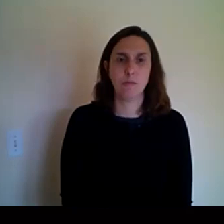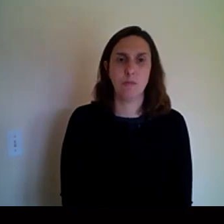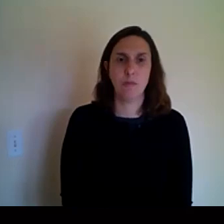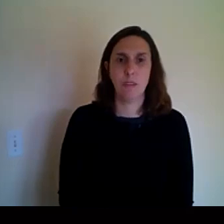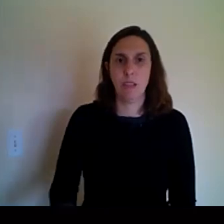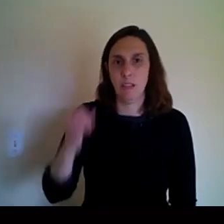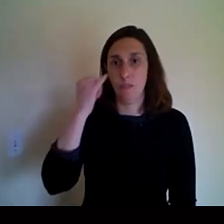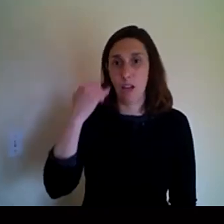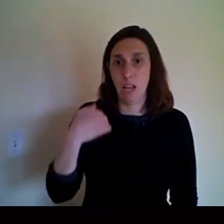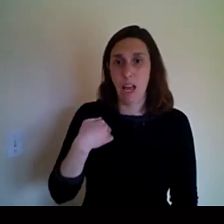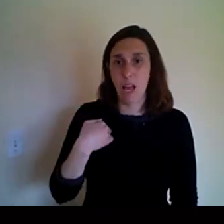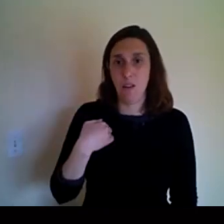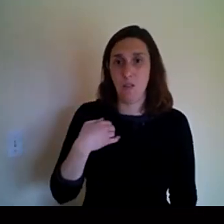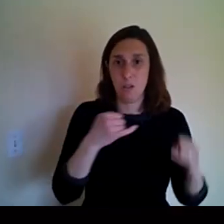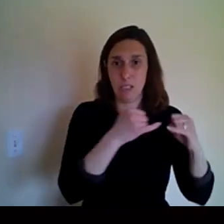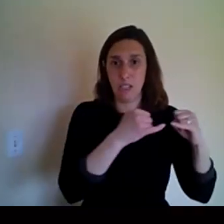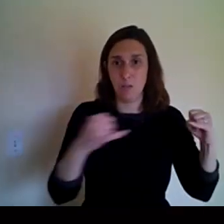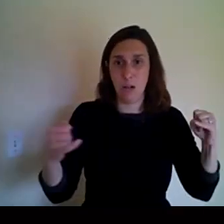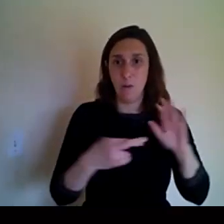x sub 1,